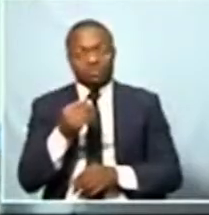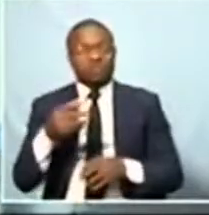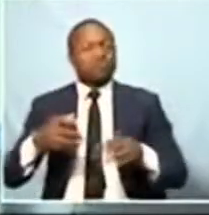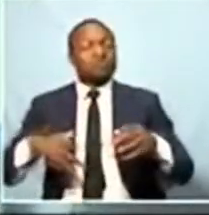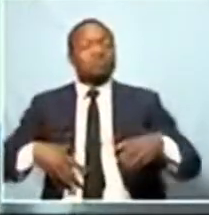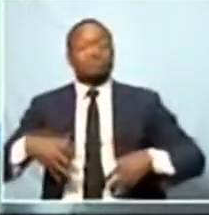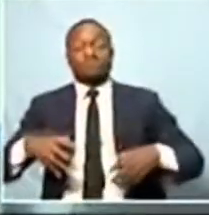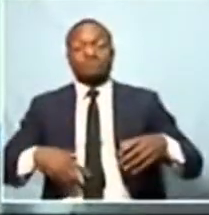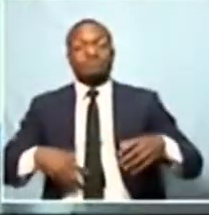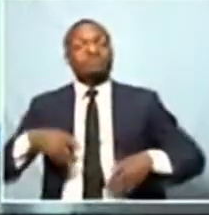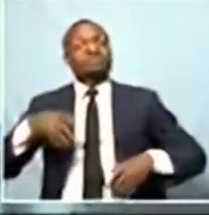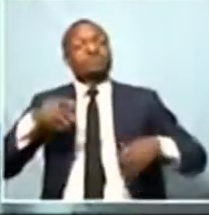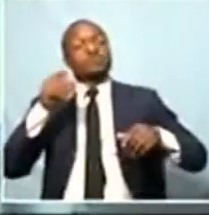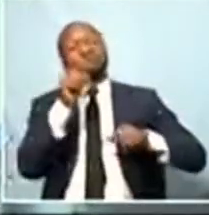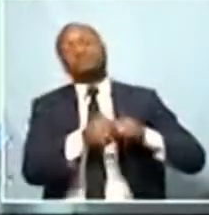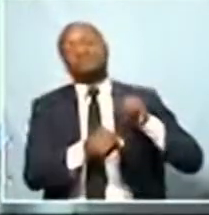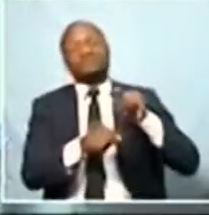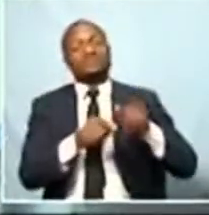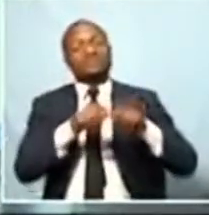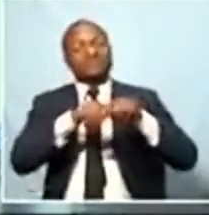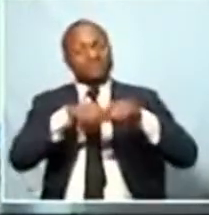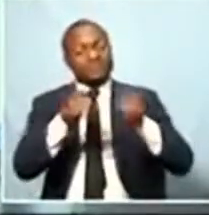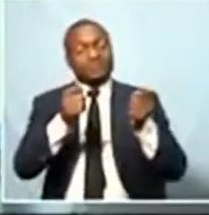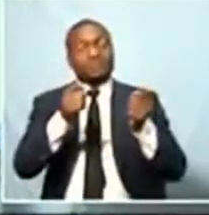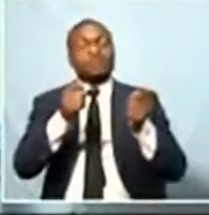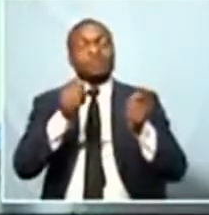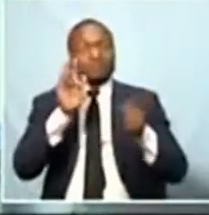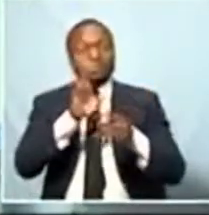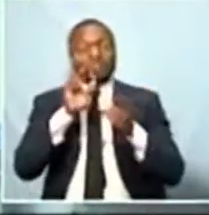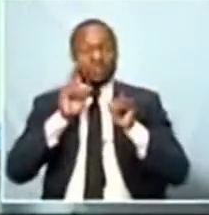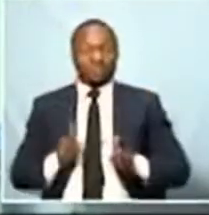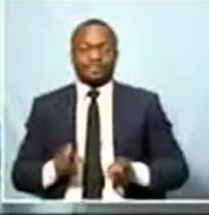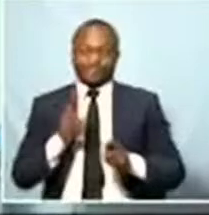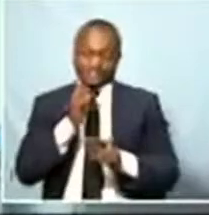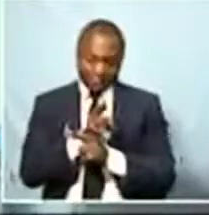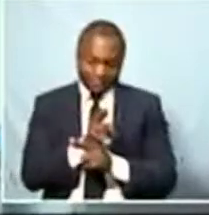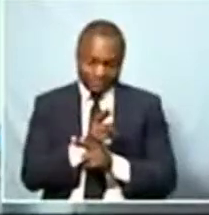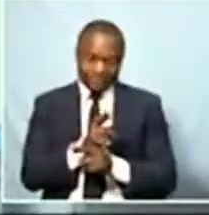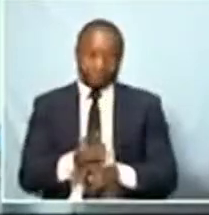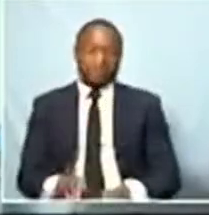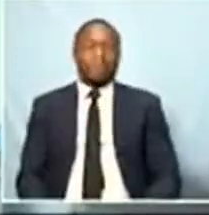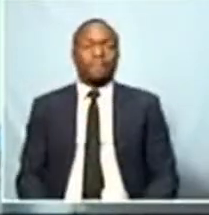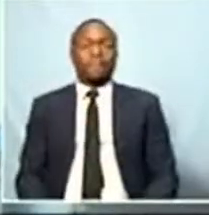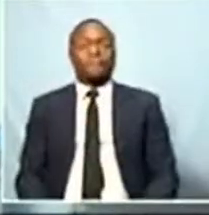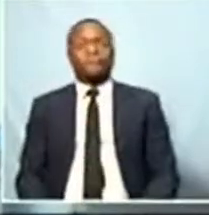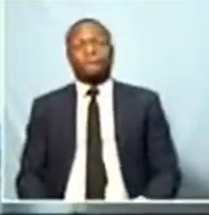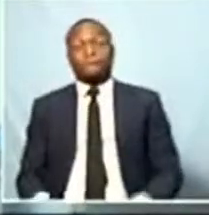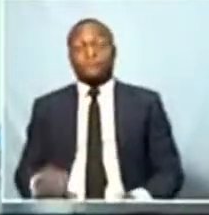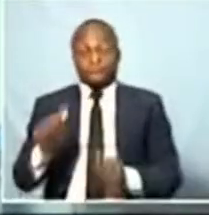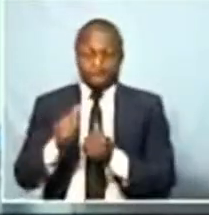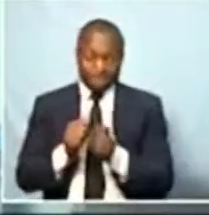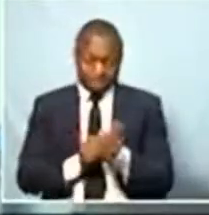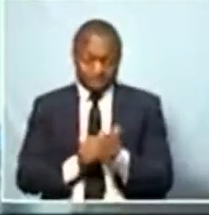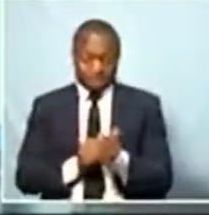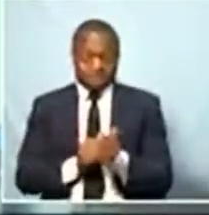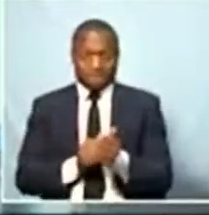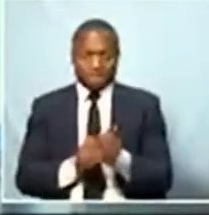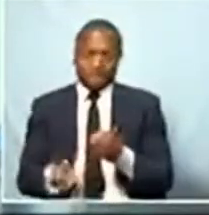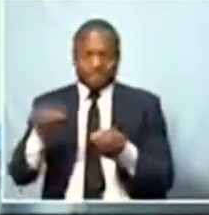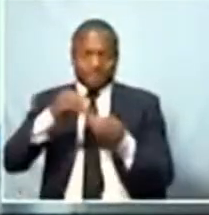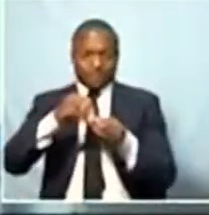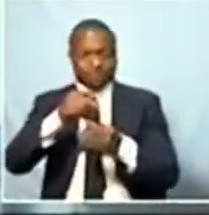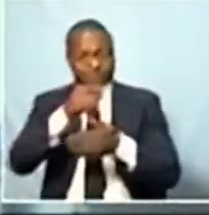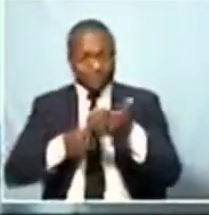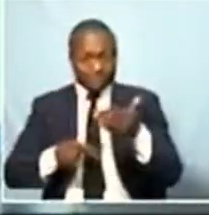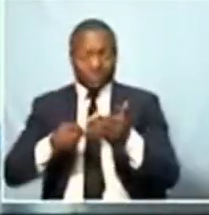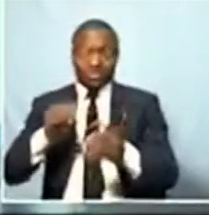of their human rights. So we have had such situations. Then concerning, I want to also build up on what Mr.